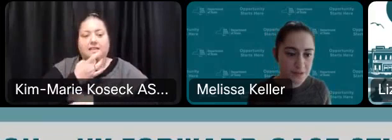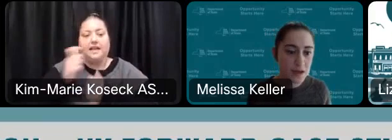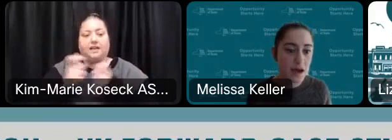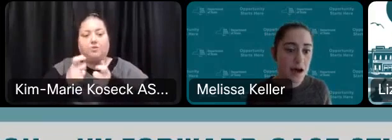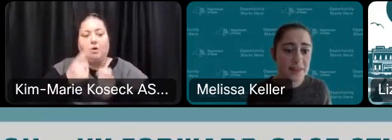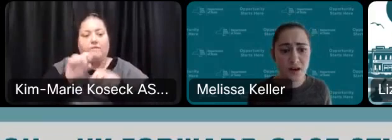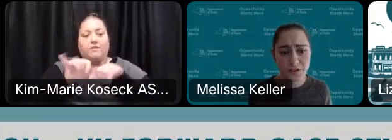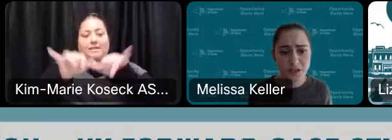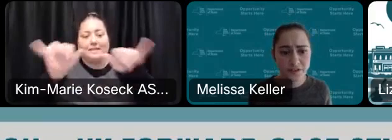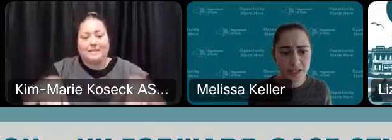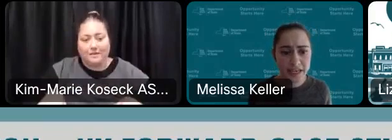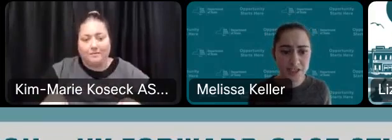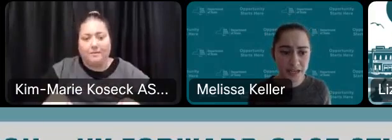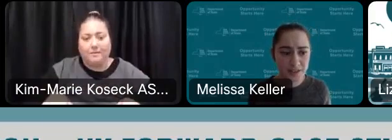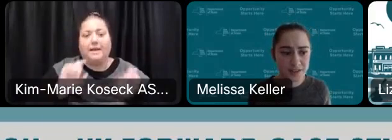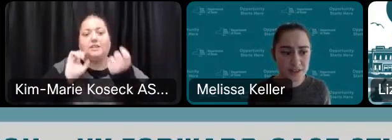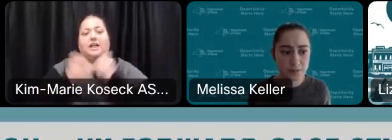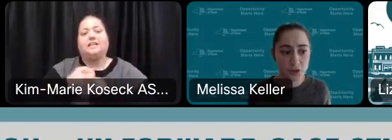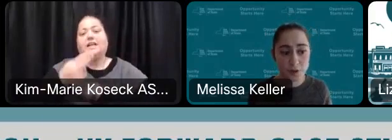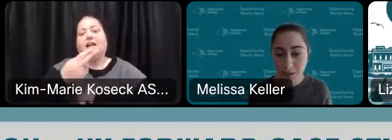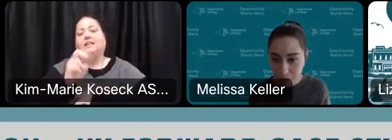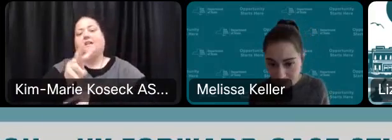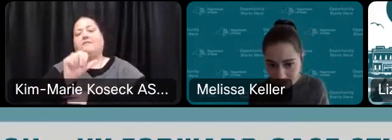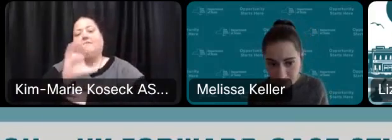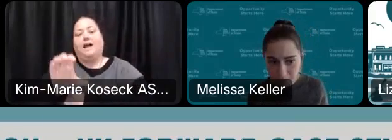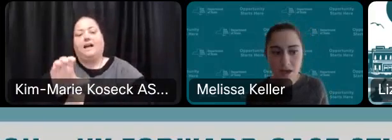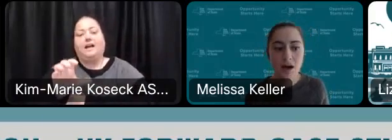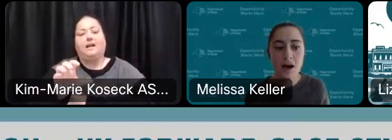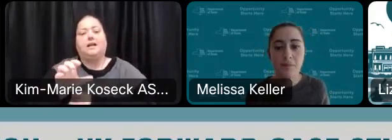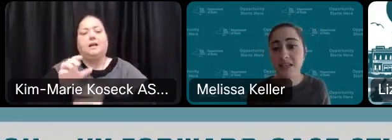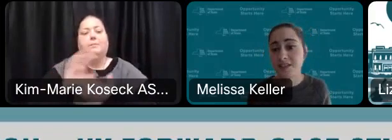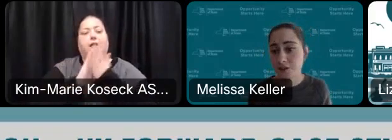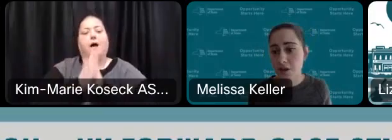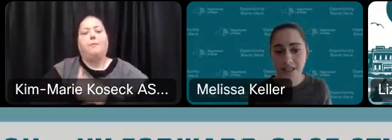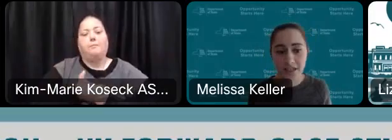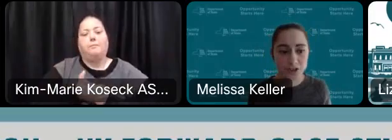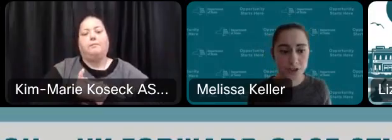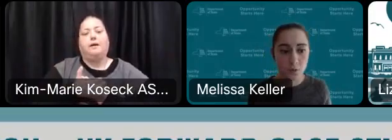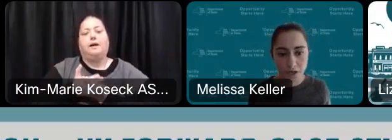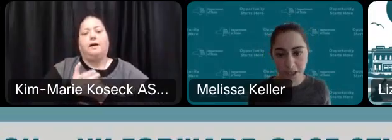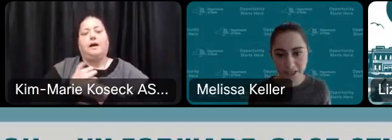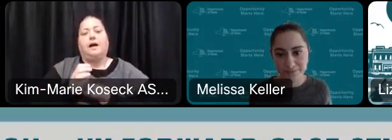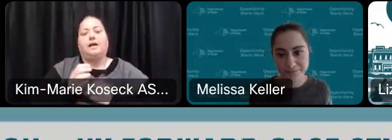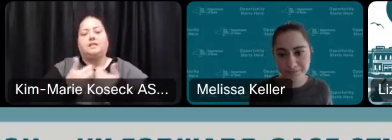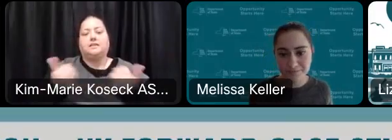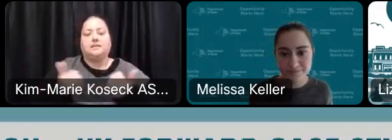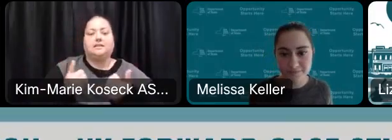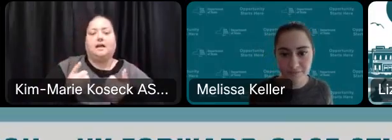systems. And they also converted the HVAC system to a heat pump system and installed an electric water